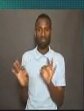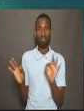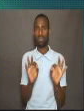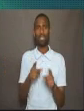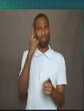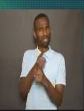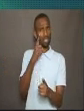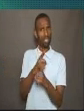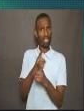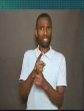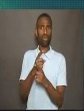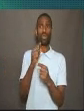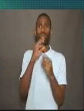equation.